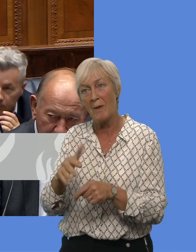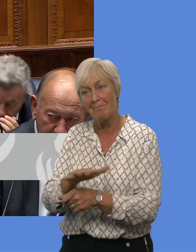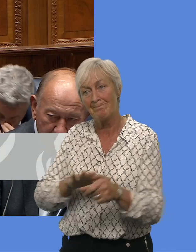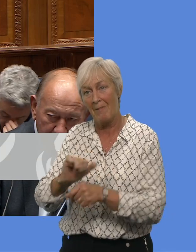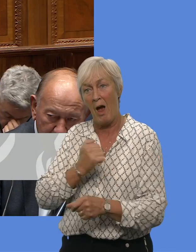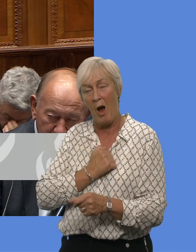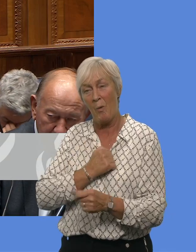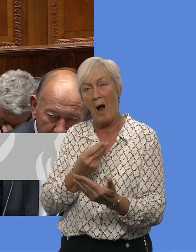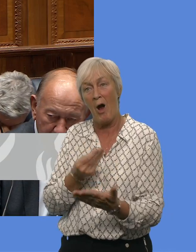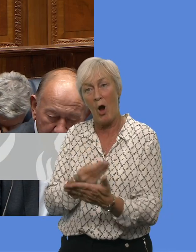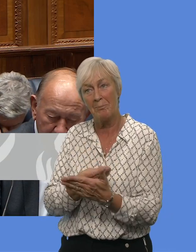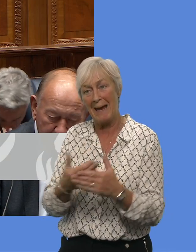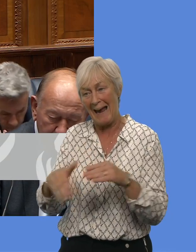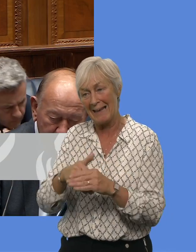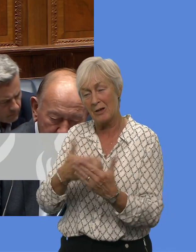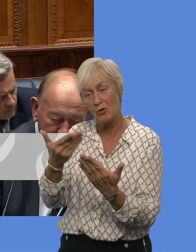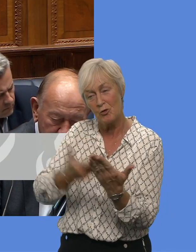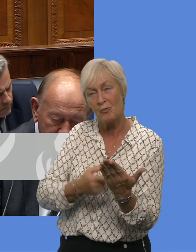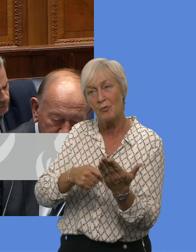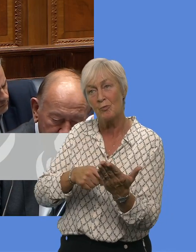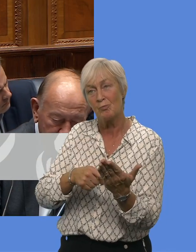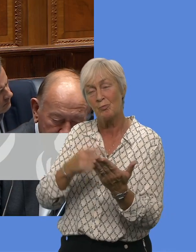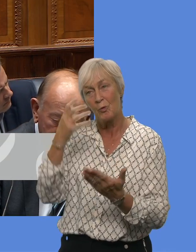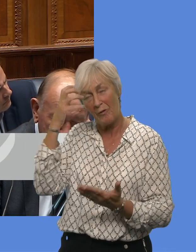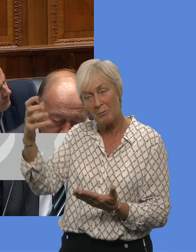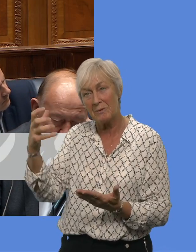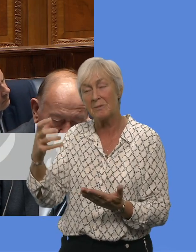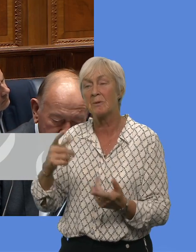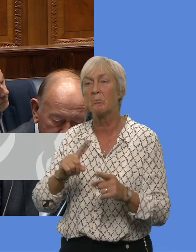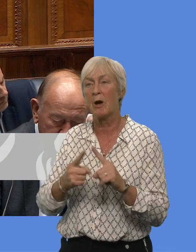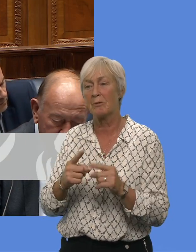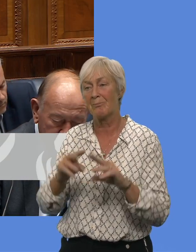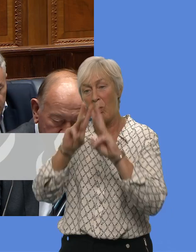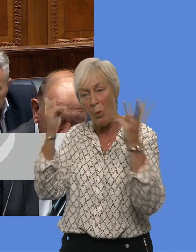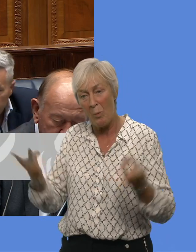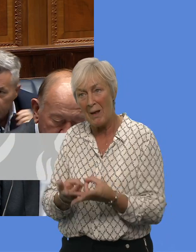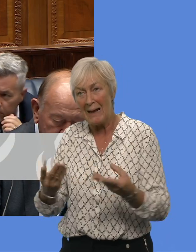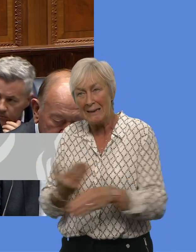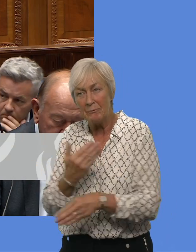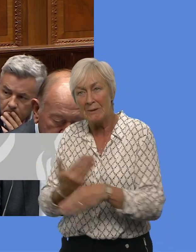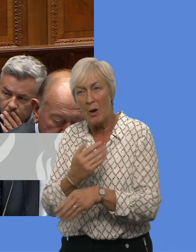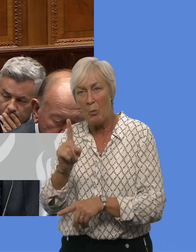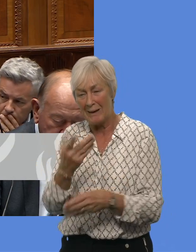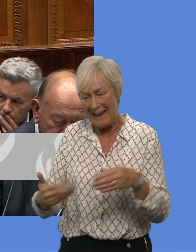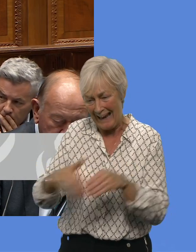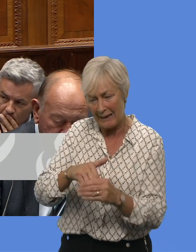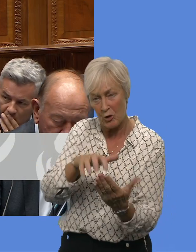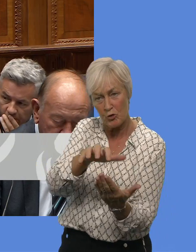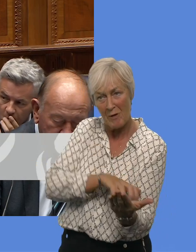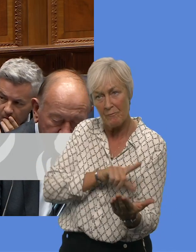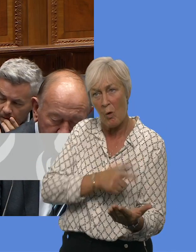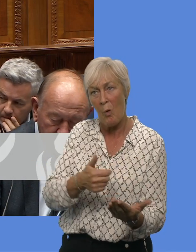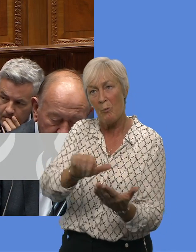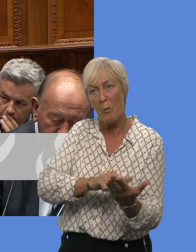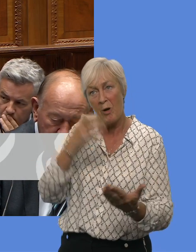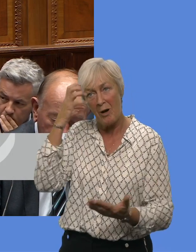economy within the draft programme for government. In terms of global connectivity, what is there within the draft programme for government to